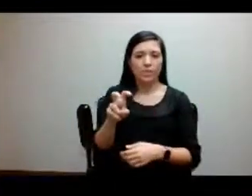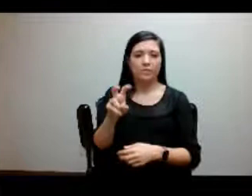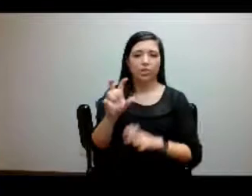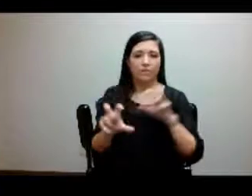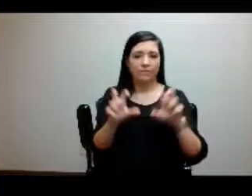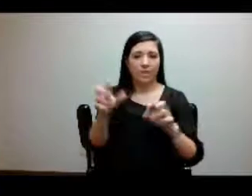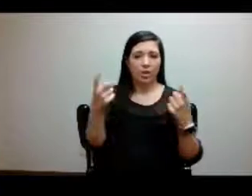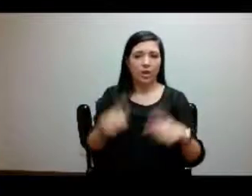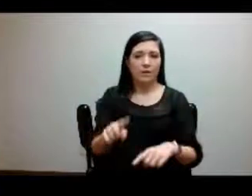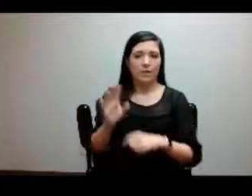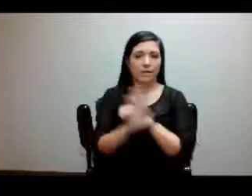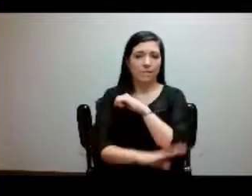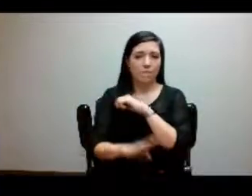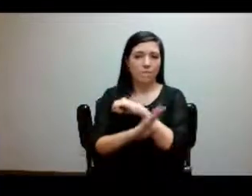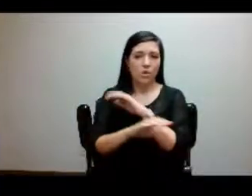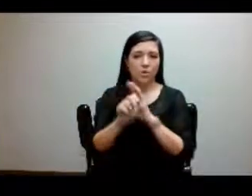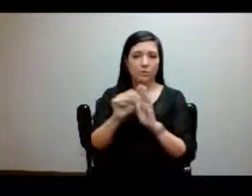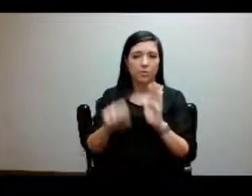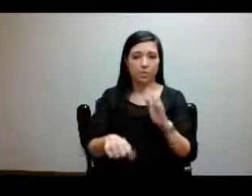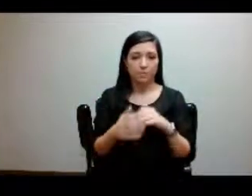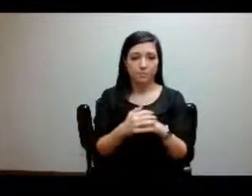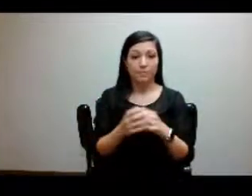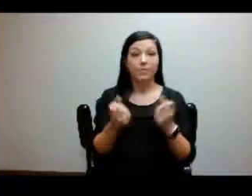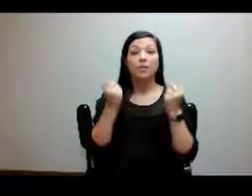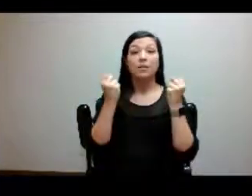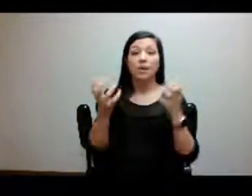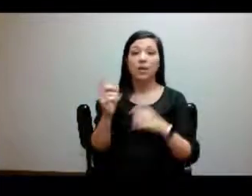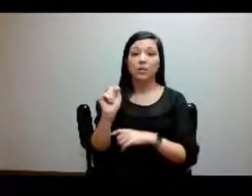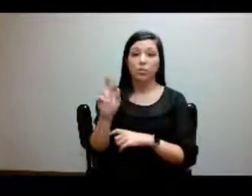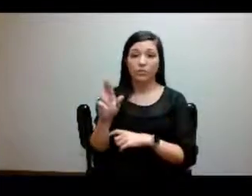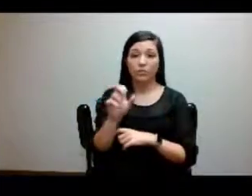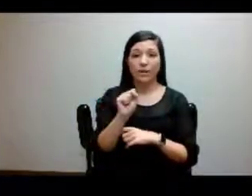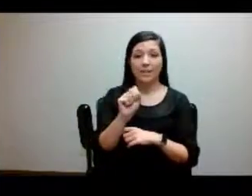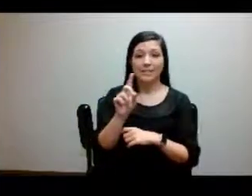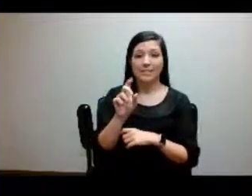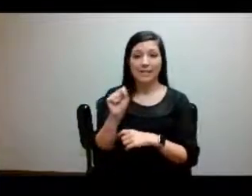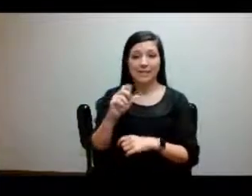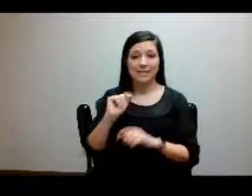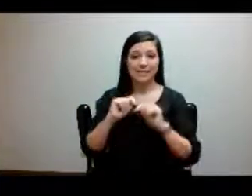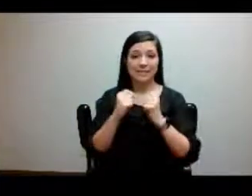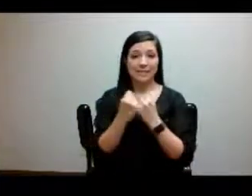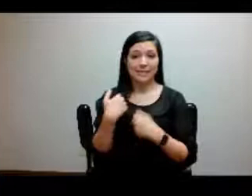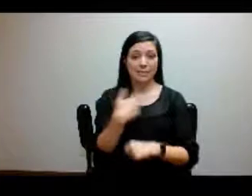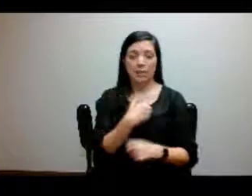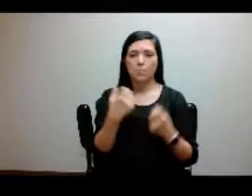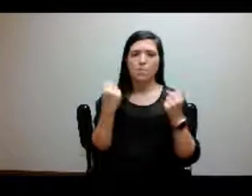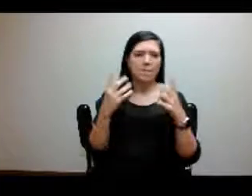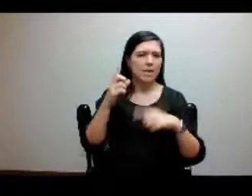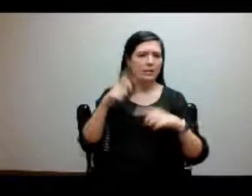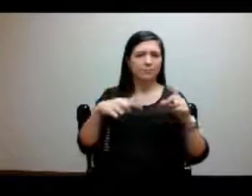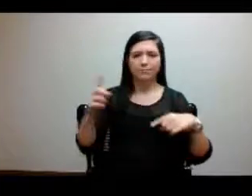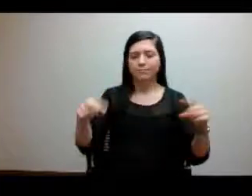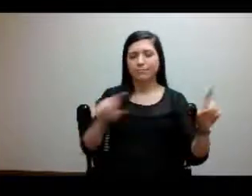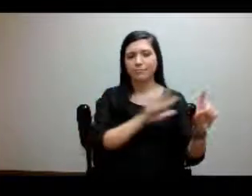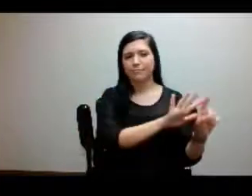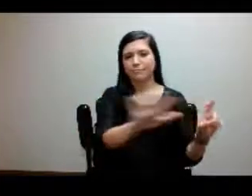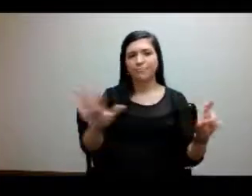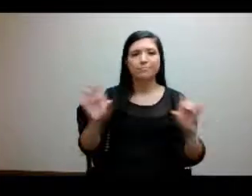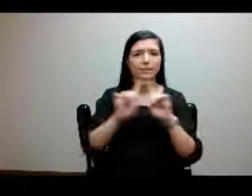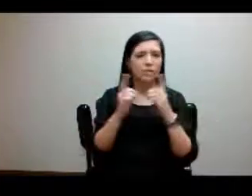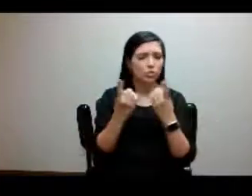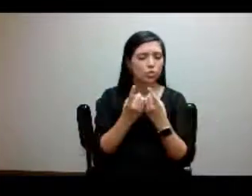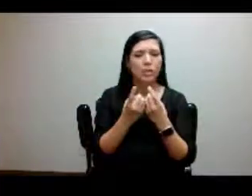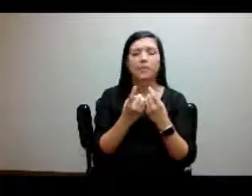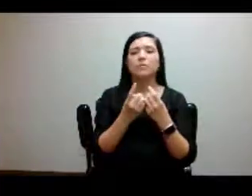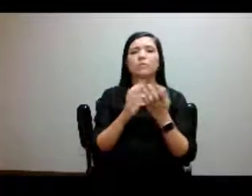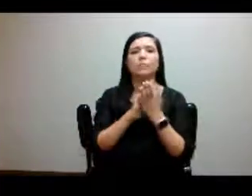semester. And a lot of Trinity River SDS team members serve on a range of principals across the district, tackling the work of